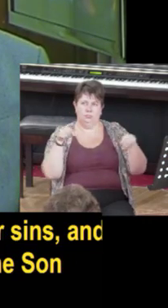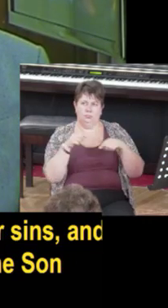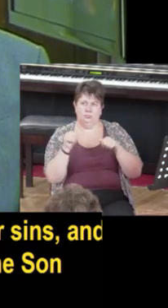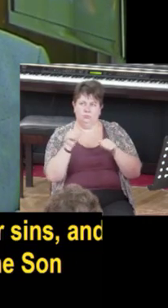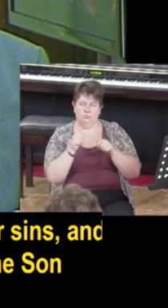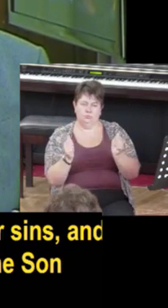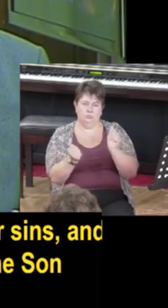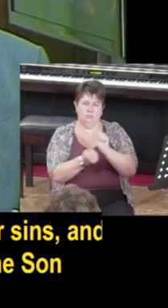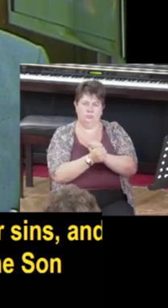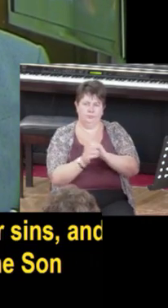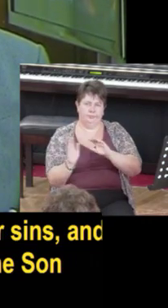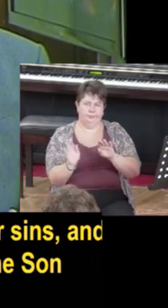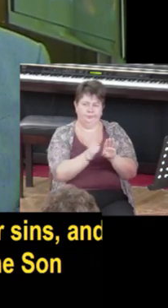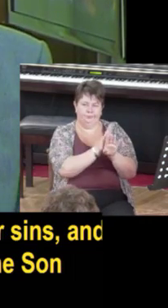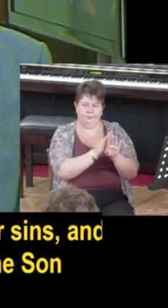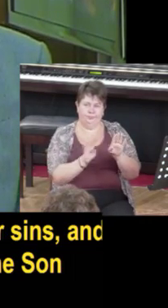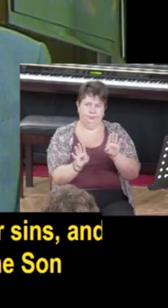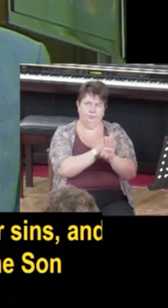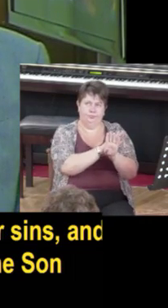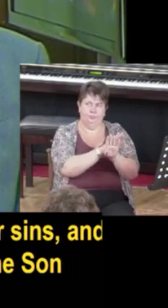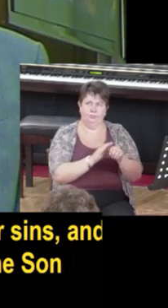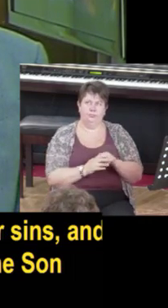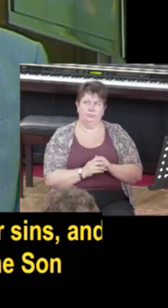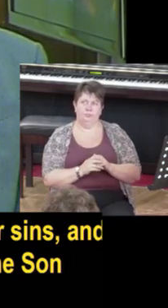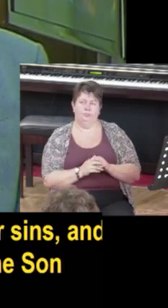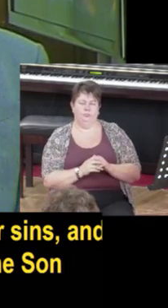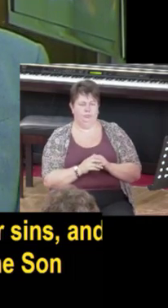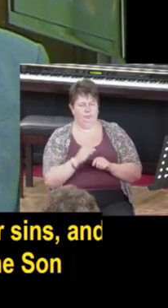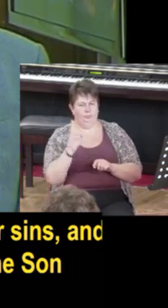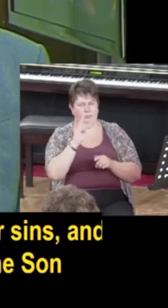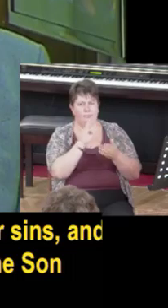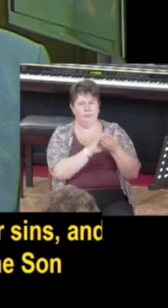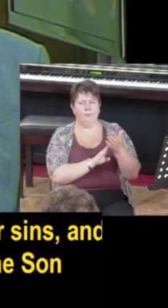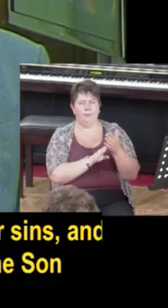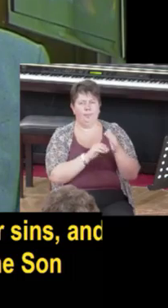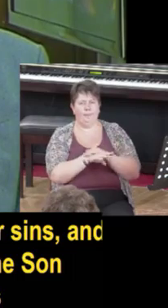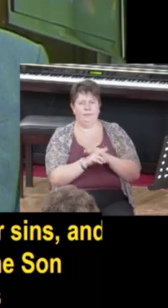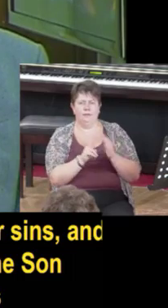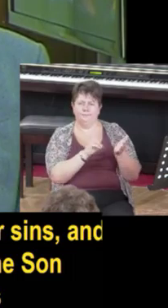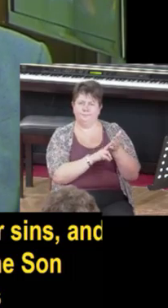son who must be kissed. What's that a reference to in verse 12 there?